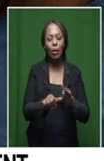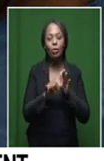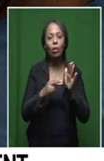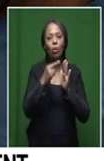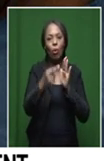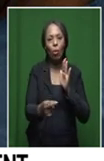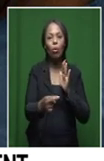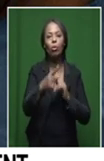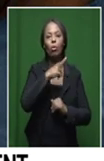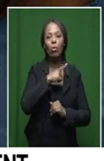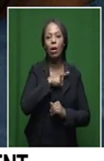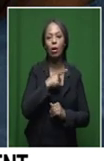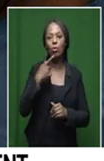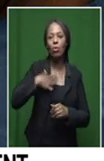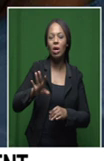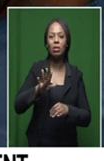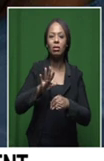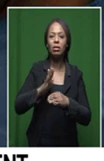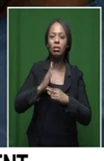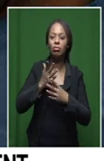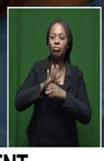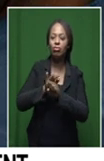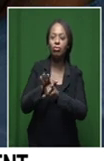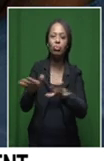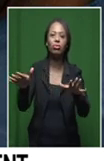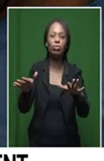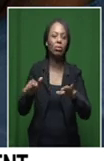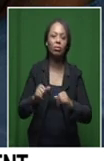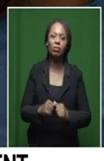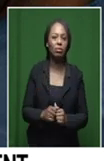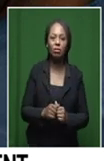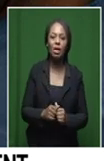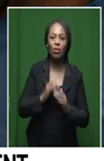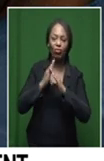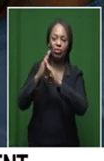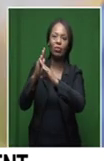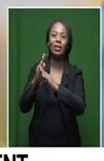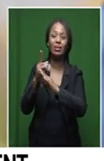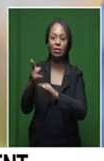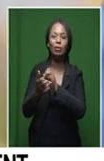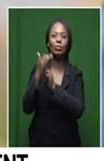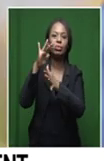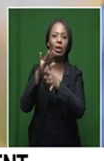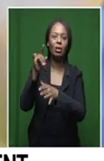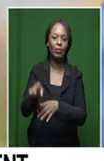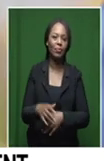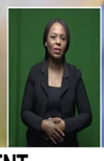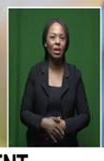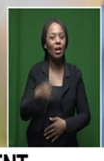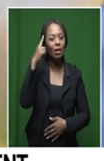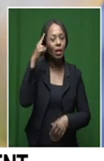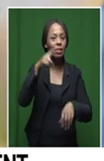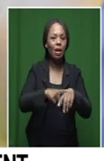transmission of the infection. So it seemed to be the right